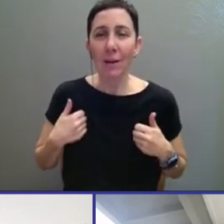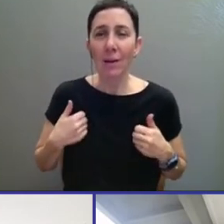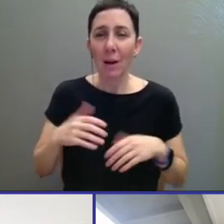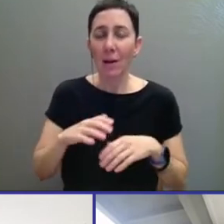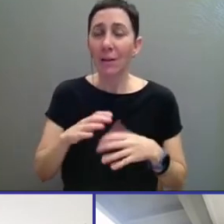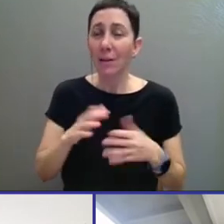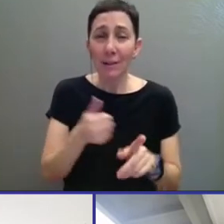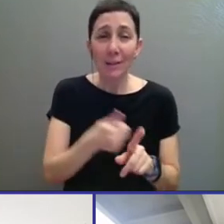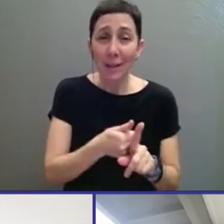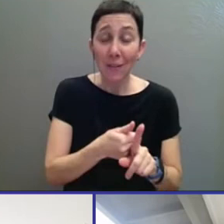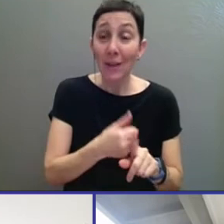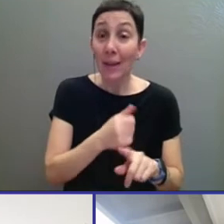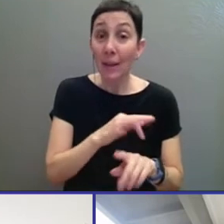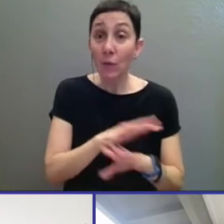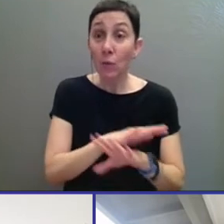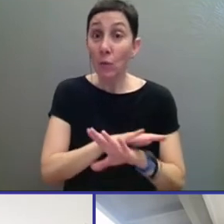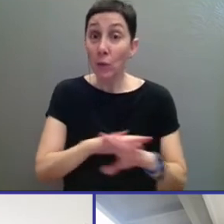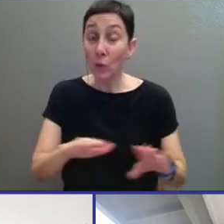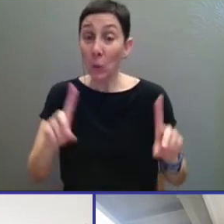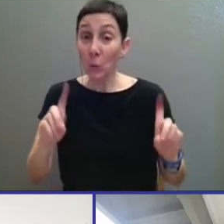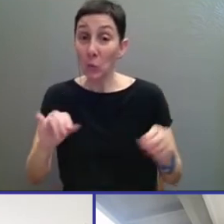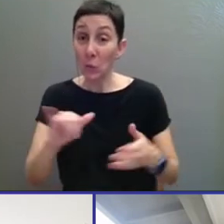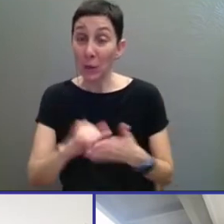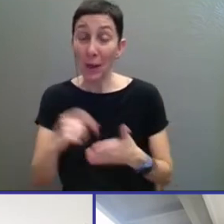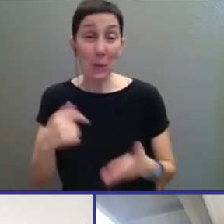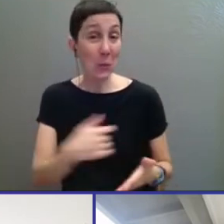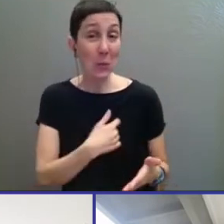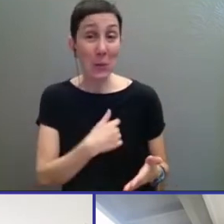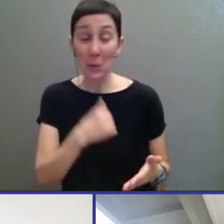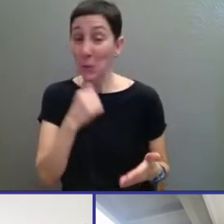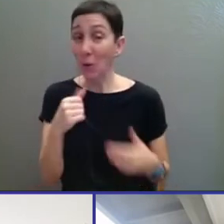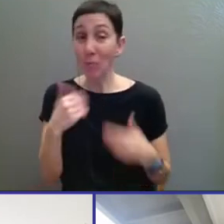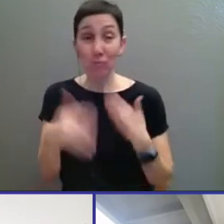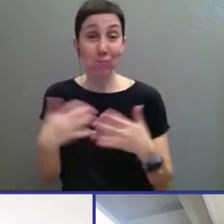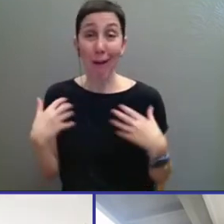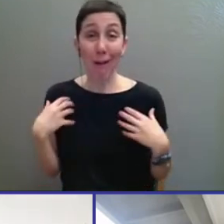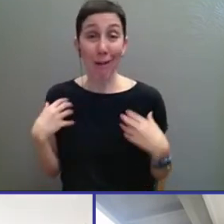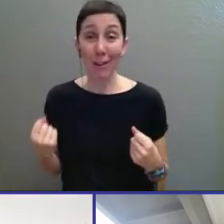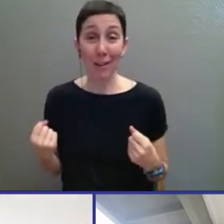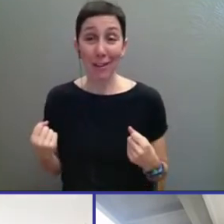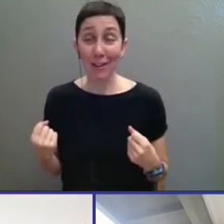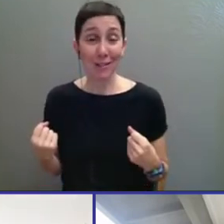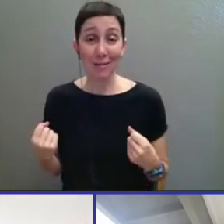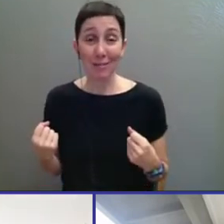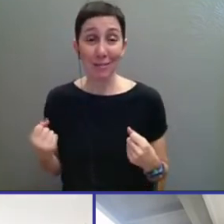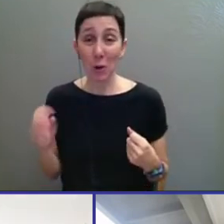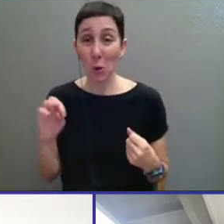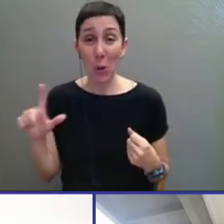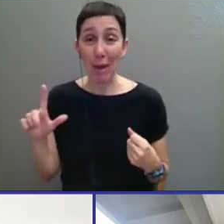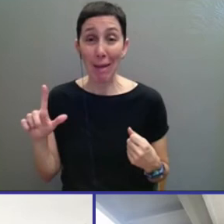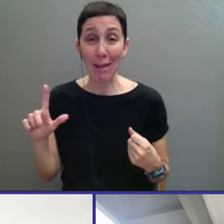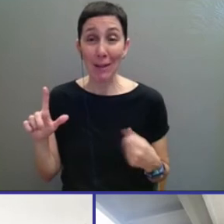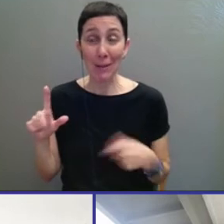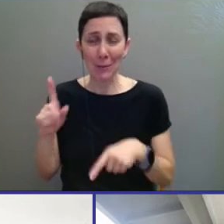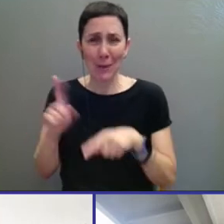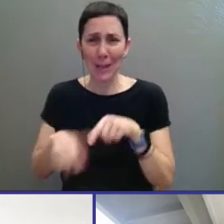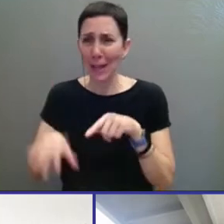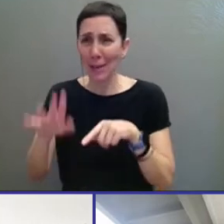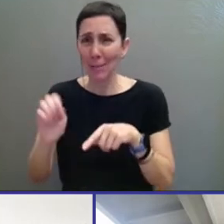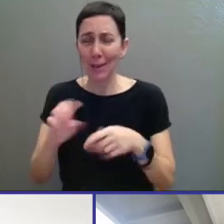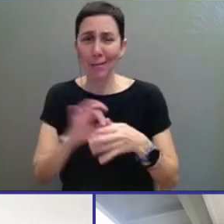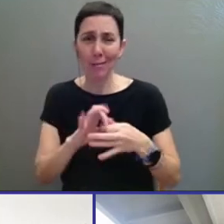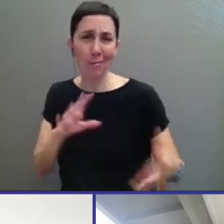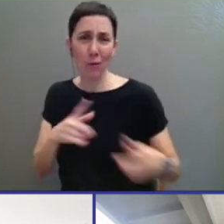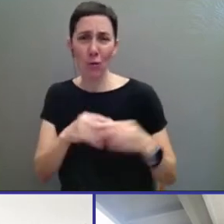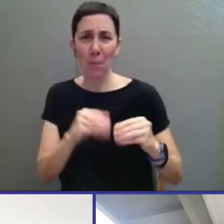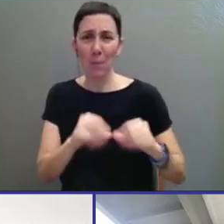And if we do not, we will not be well. We will not be well. We can't. We can't be